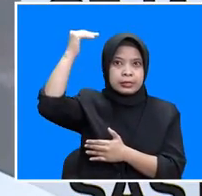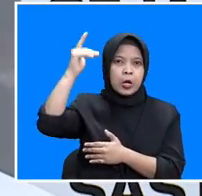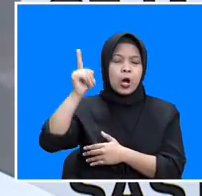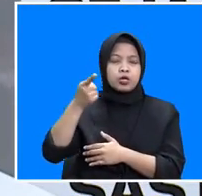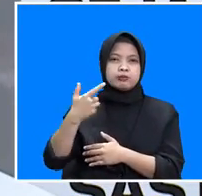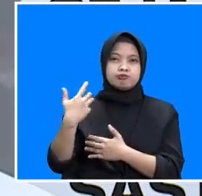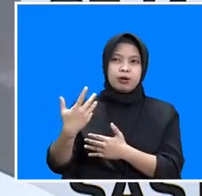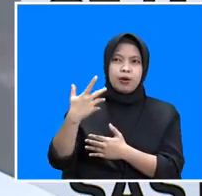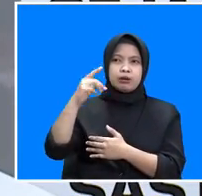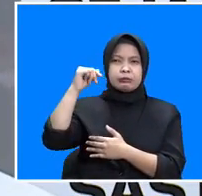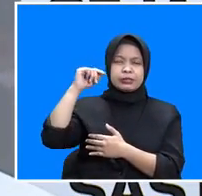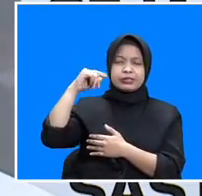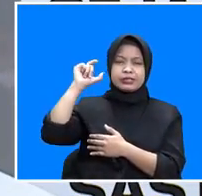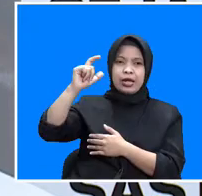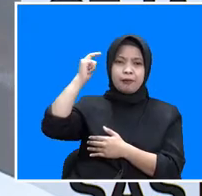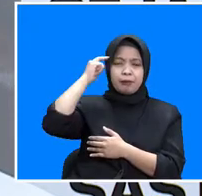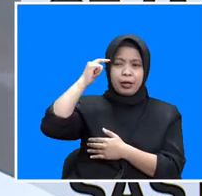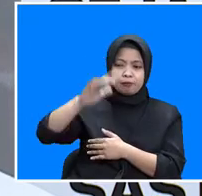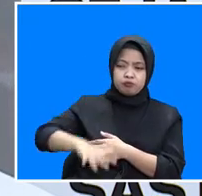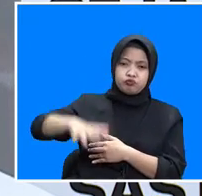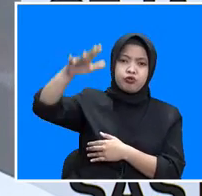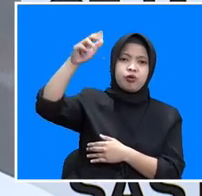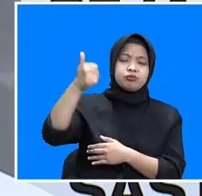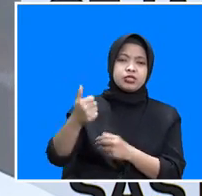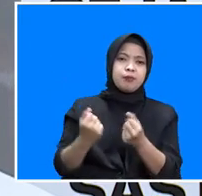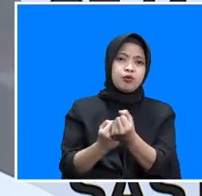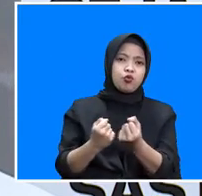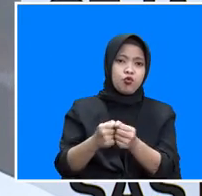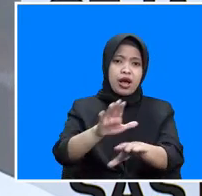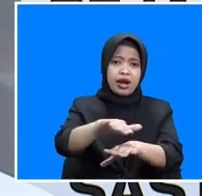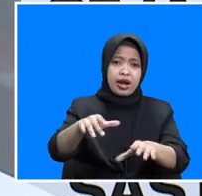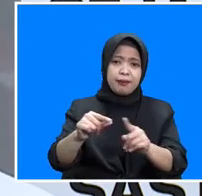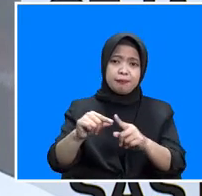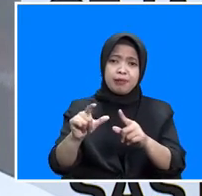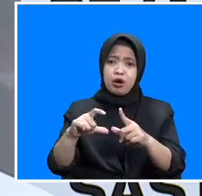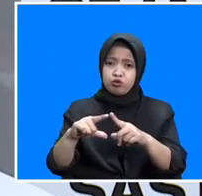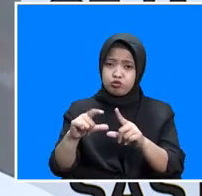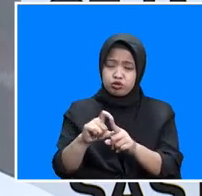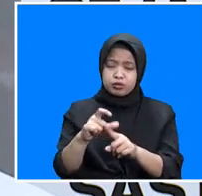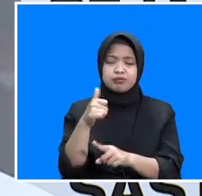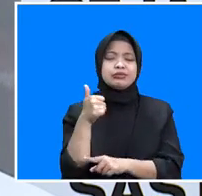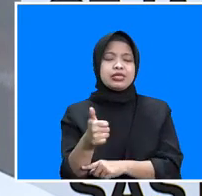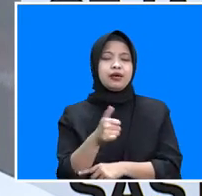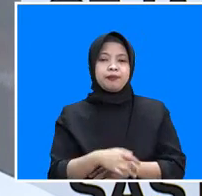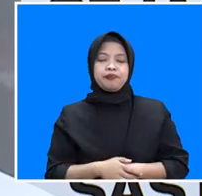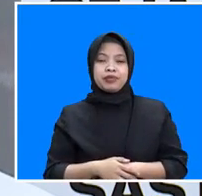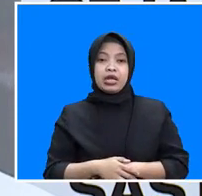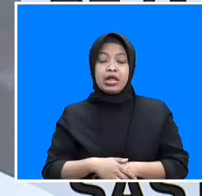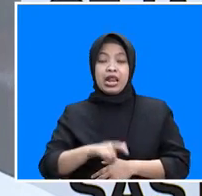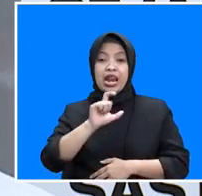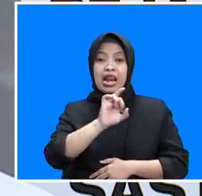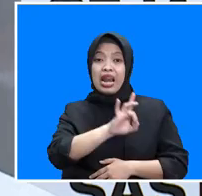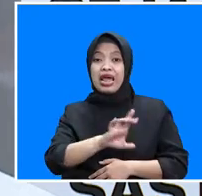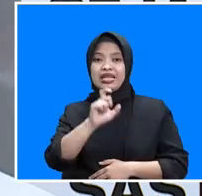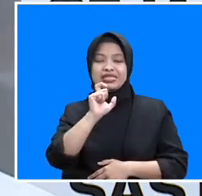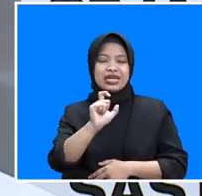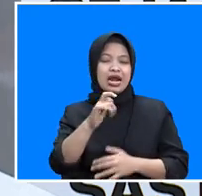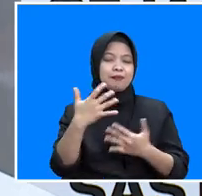And I think, yeah, and then I think the other thing to say in the work that we're doing is that we always try